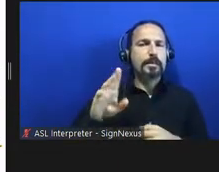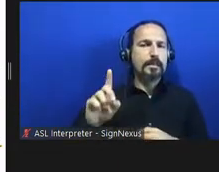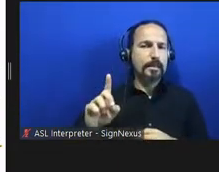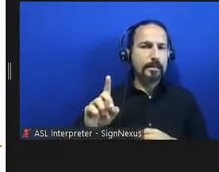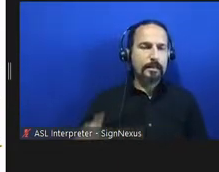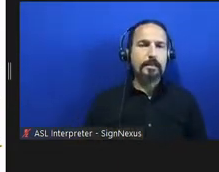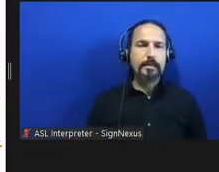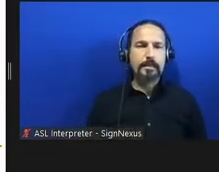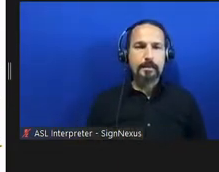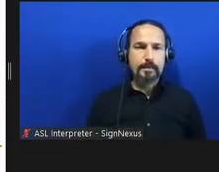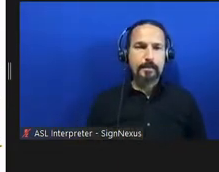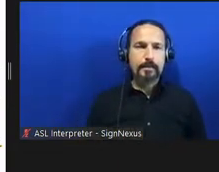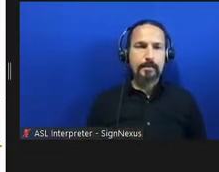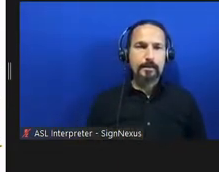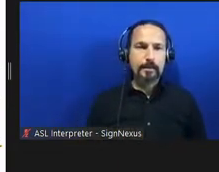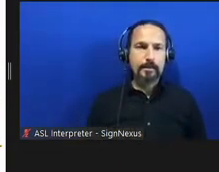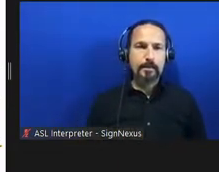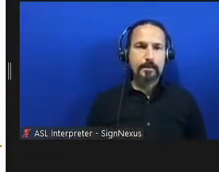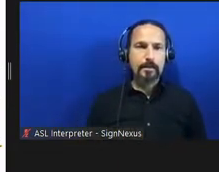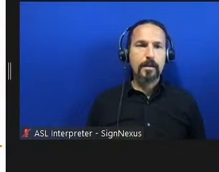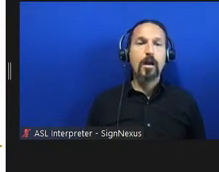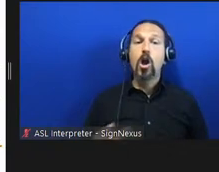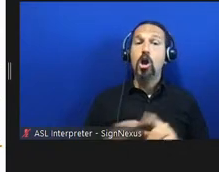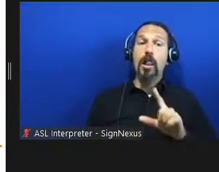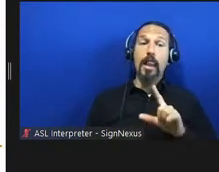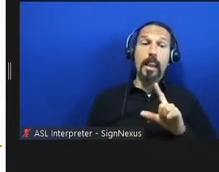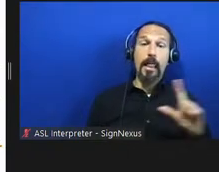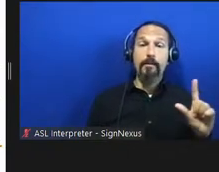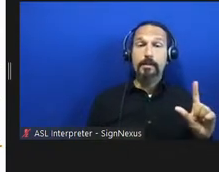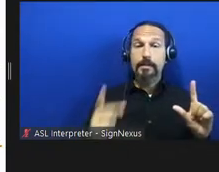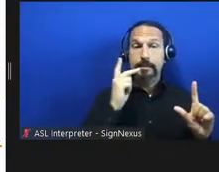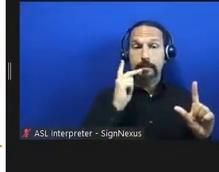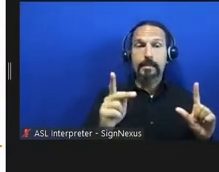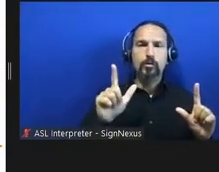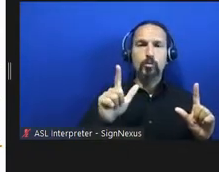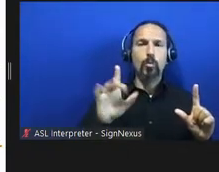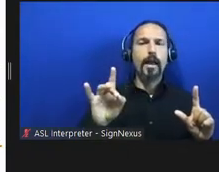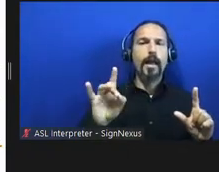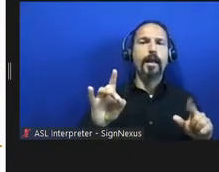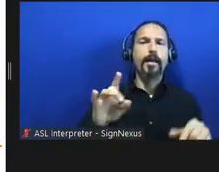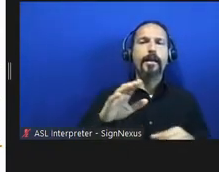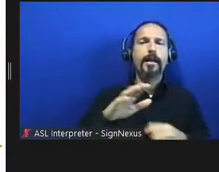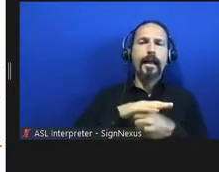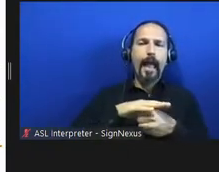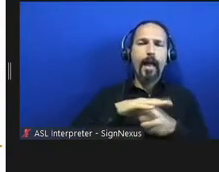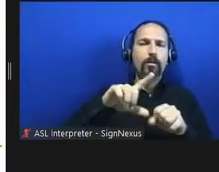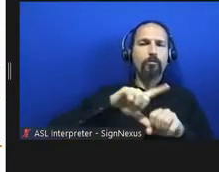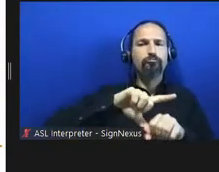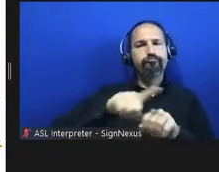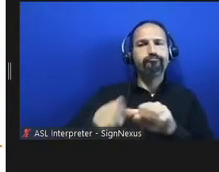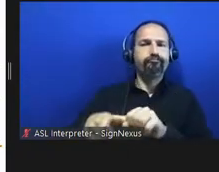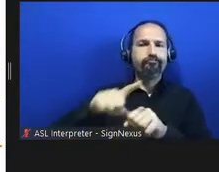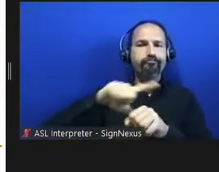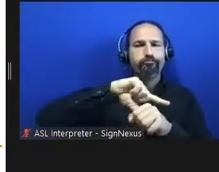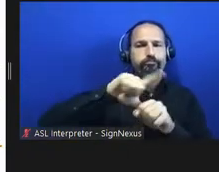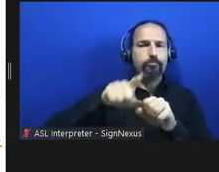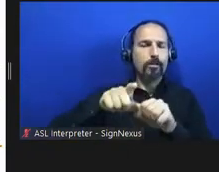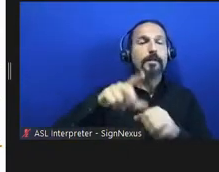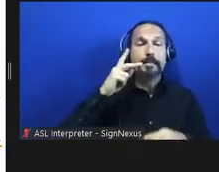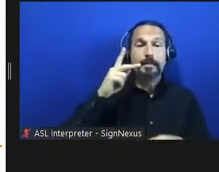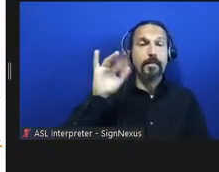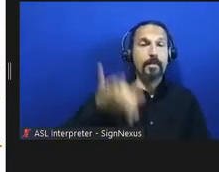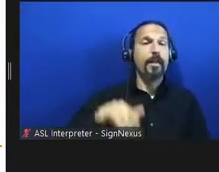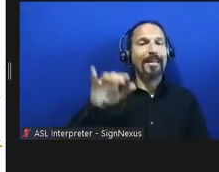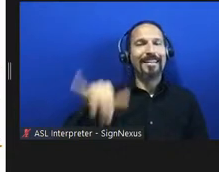district on the left you can see the 28 County region again this is all in the environmental assessment